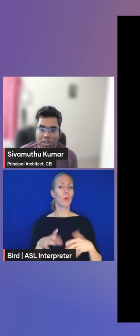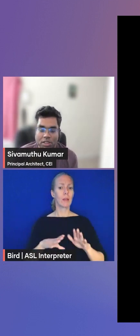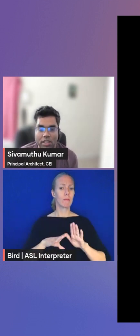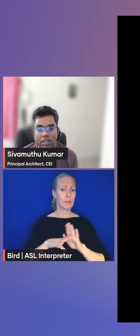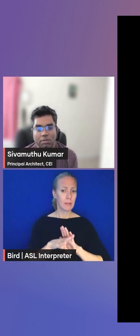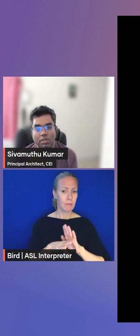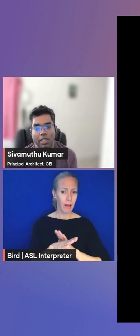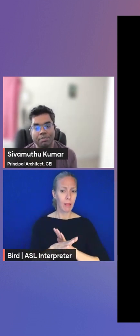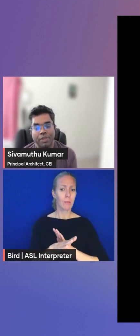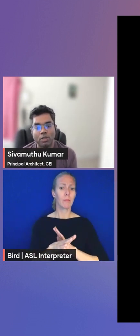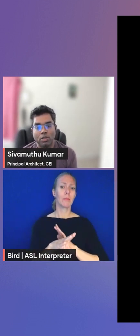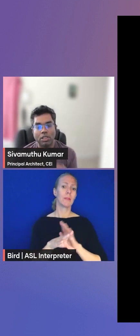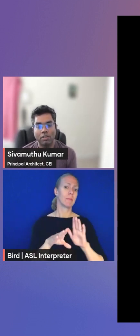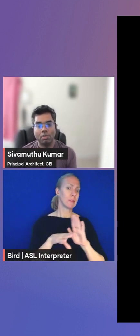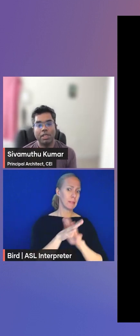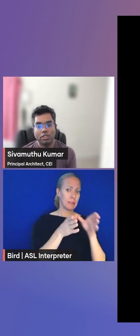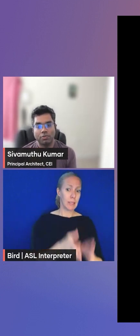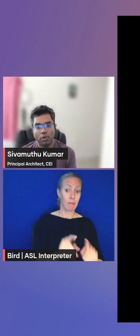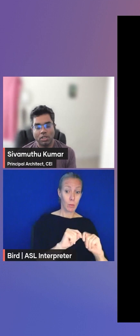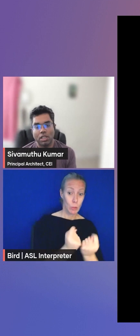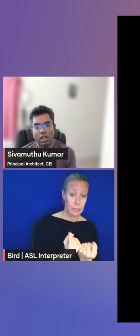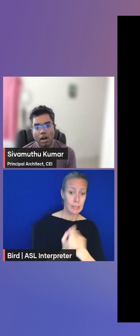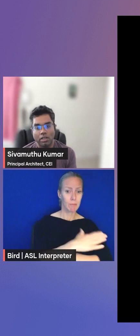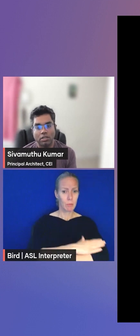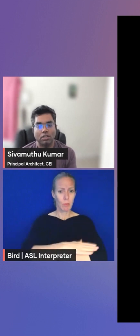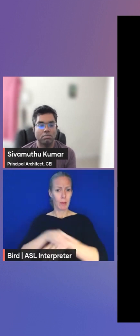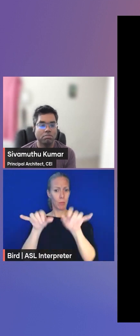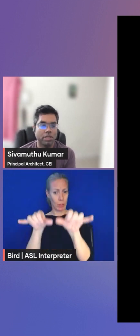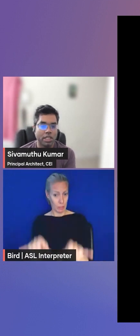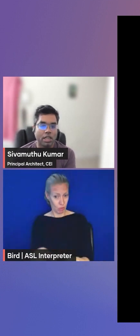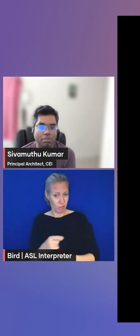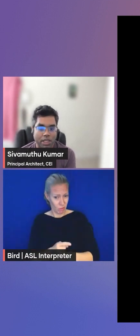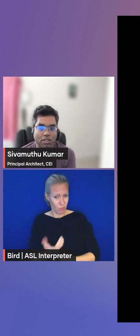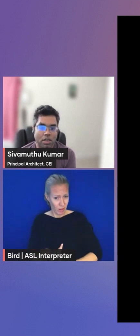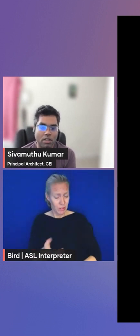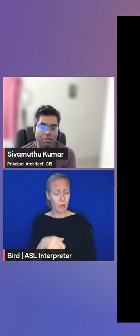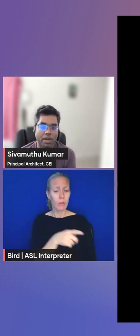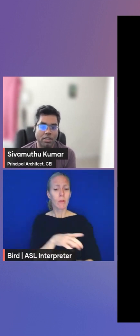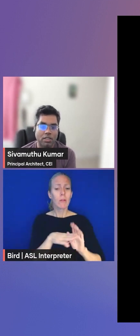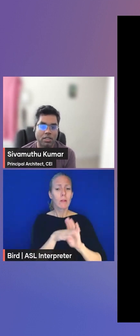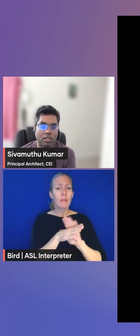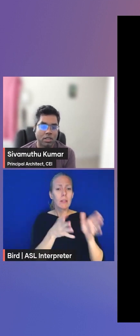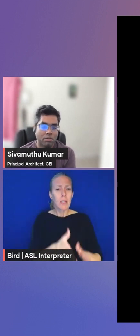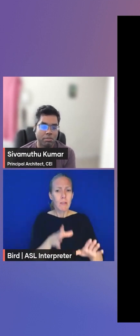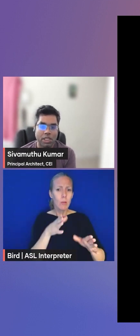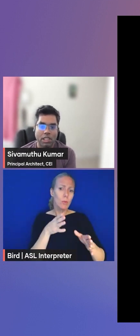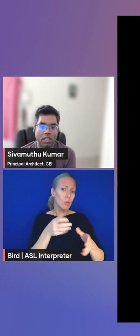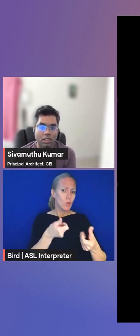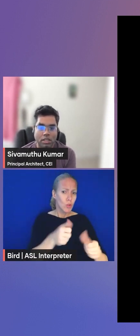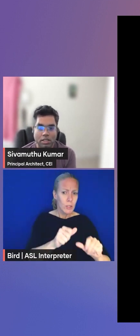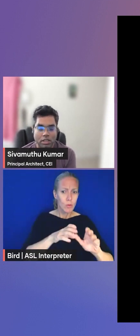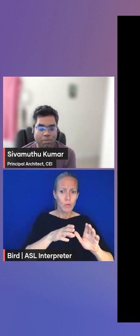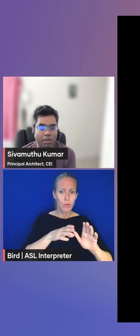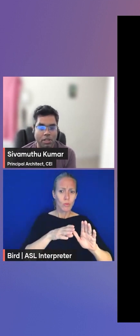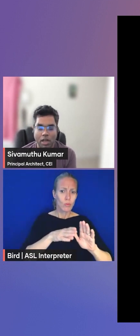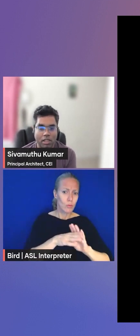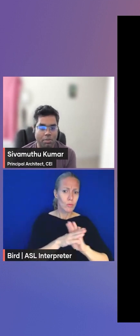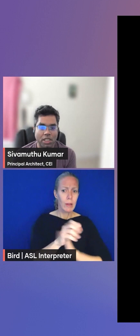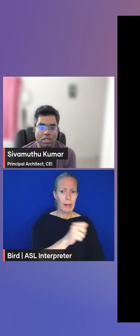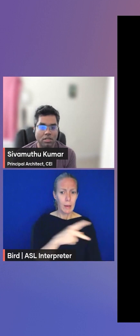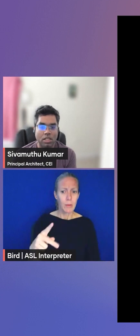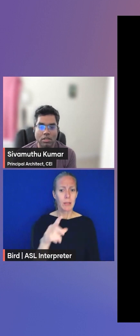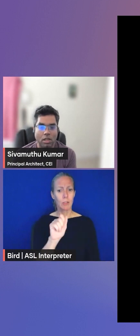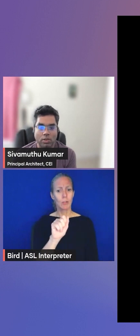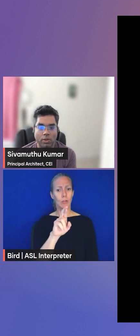and the platform engineering team, right? So the developer is focusing on building an application artifact, building the